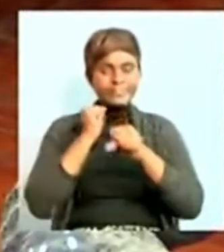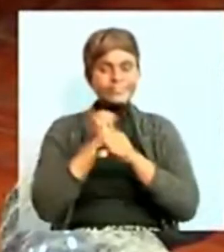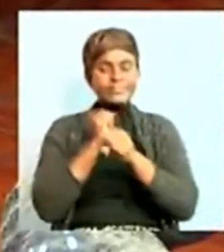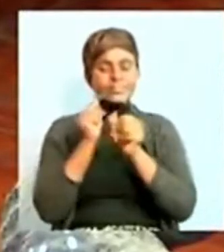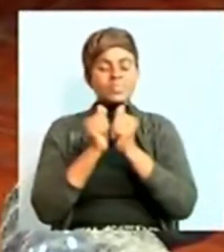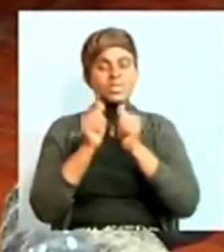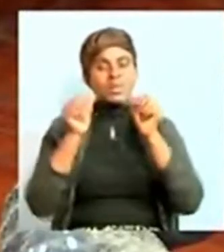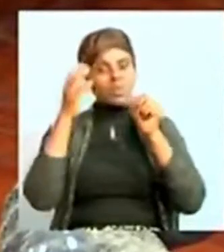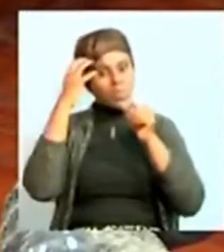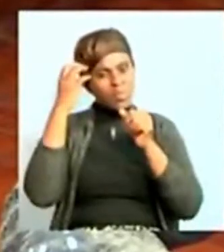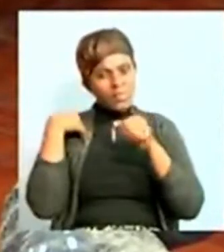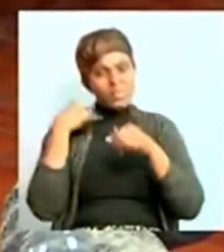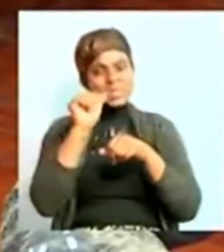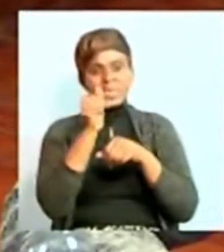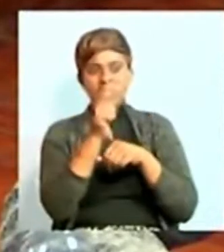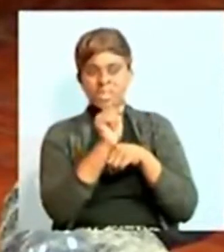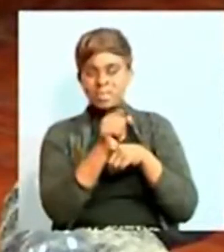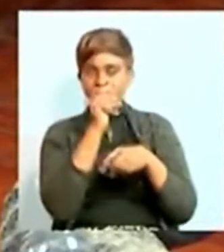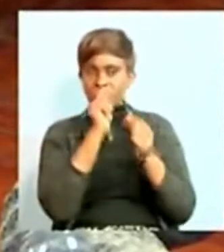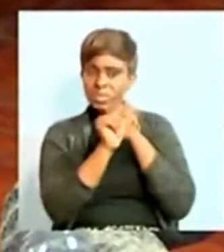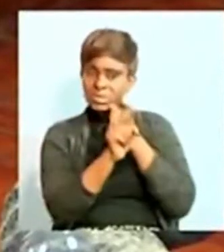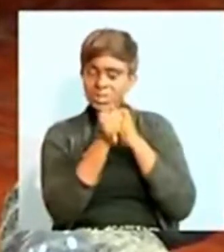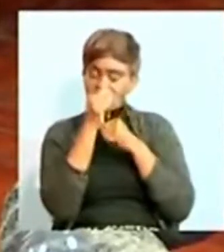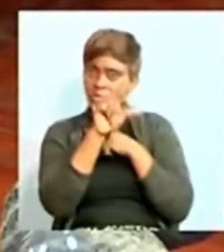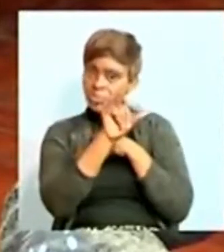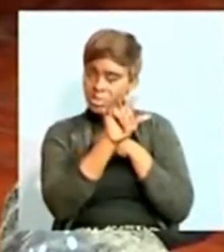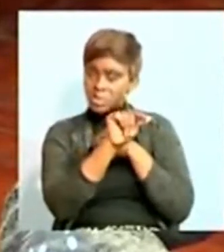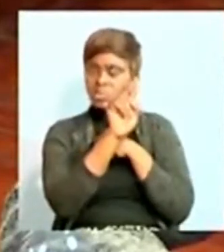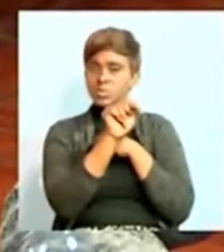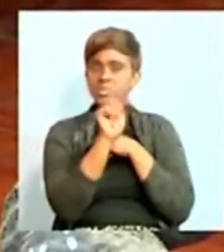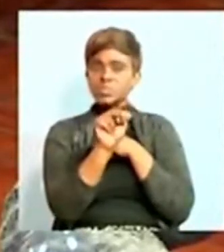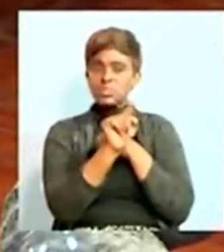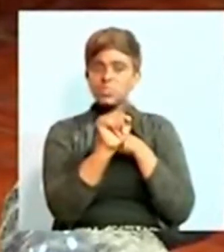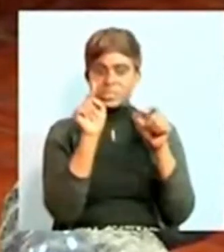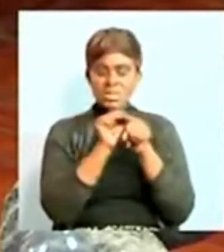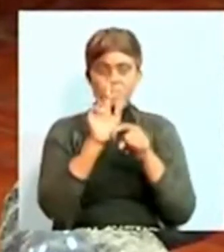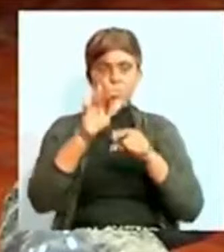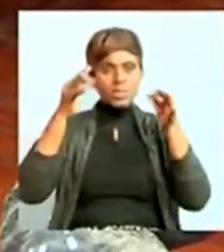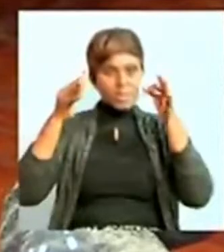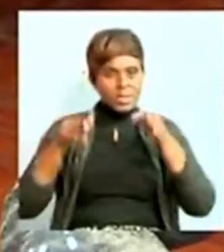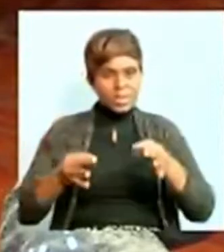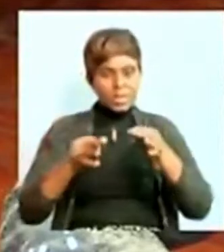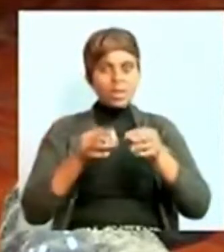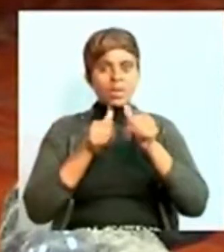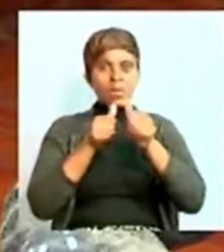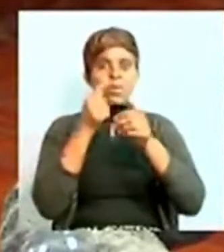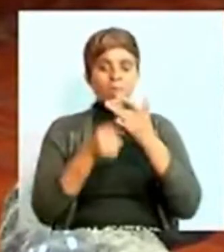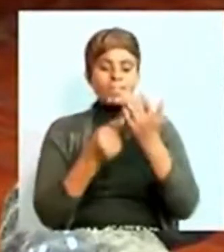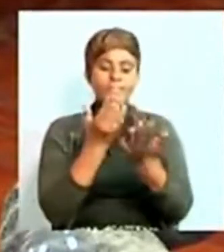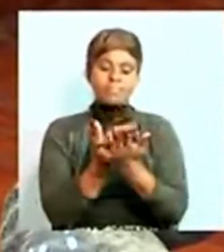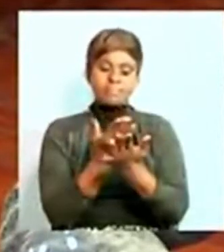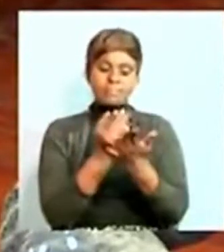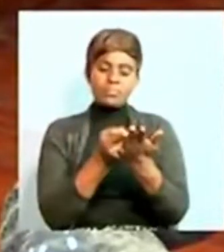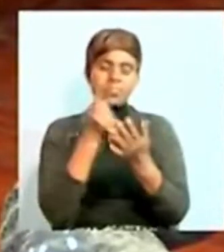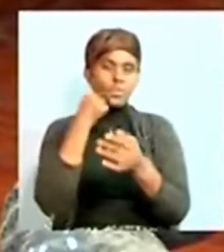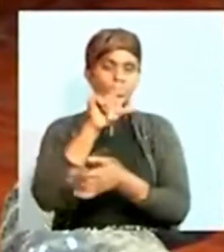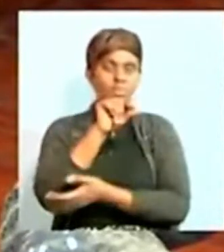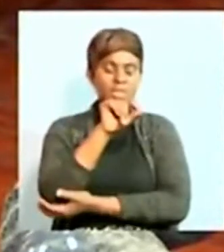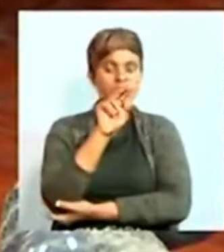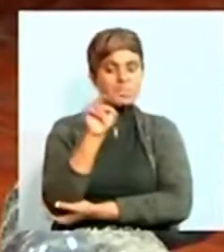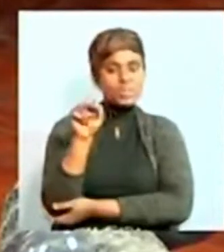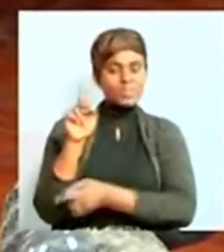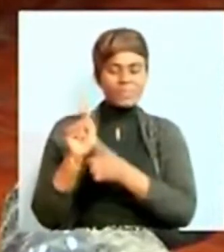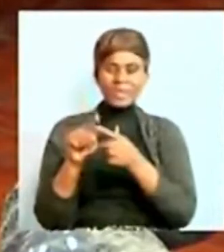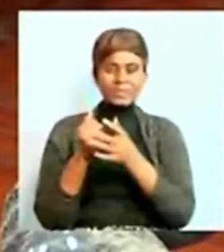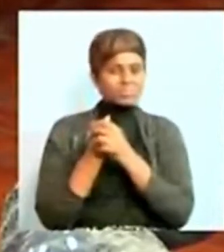Audit Office of the Auditor General, because this was for 2022, and their judgment was based on the recommendations for 2022.